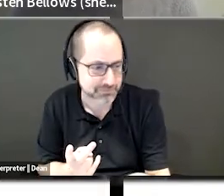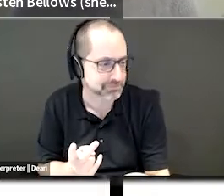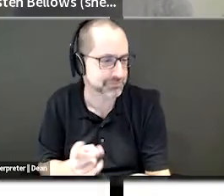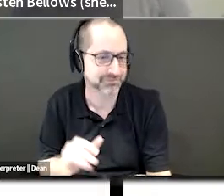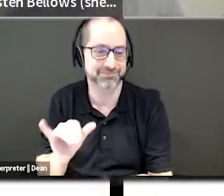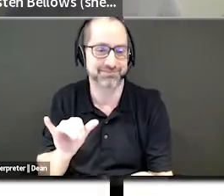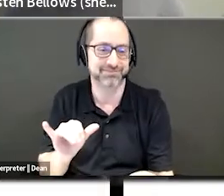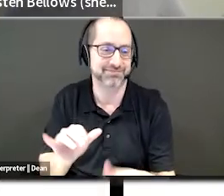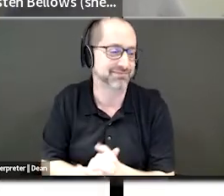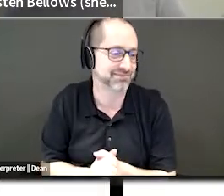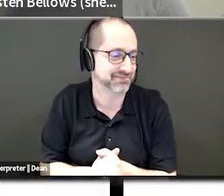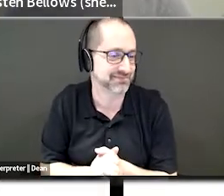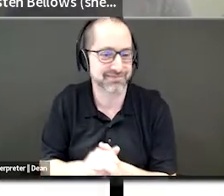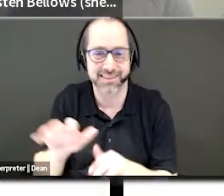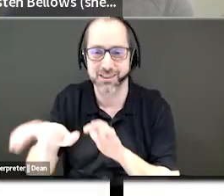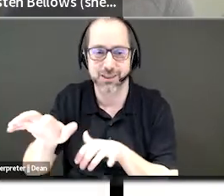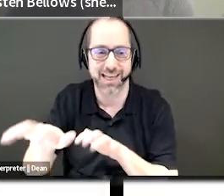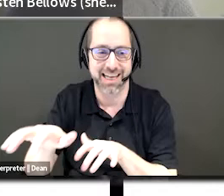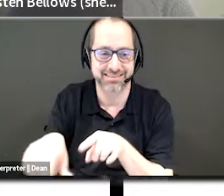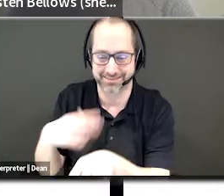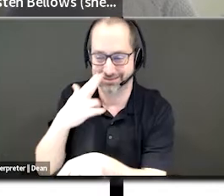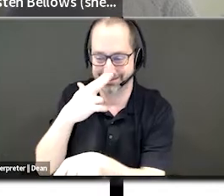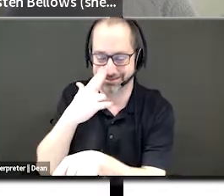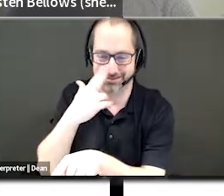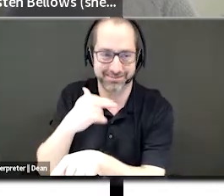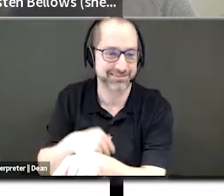All right, so job searching, the good and the less than